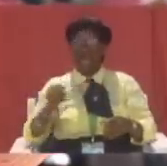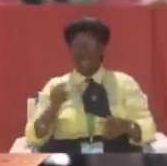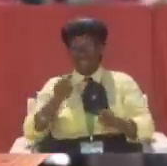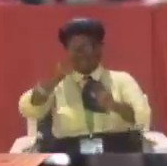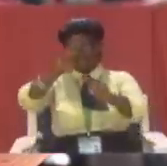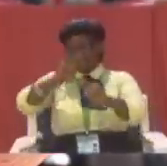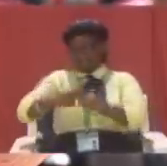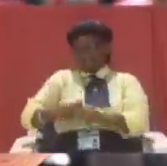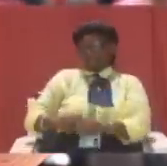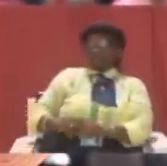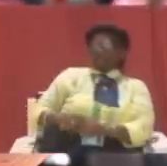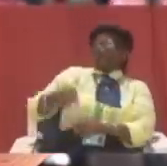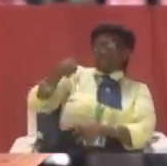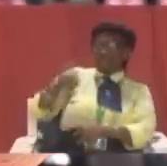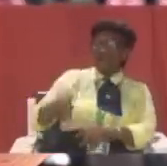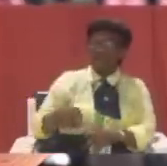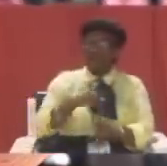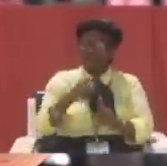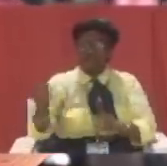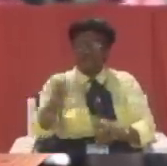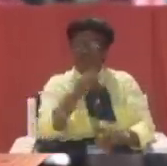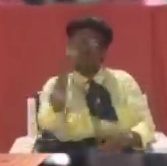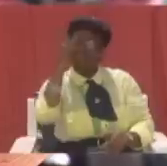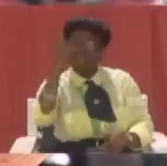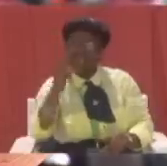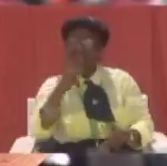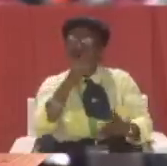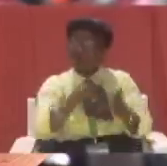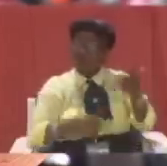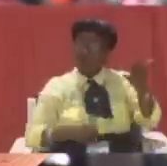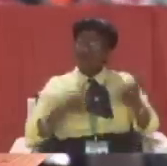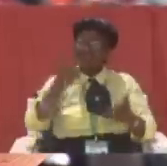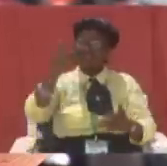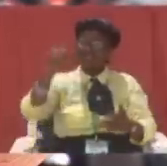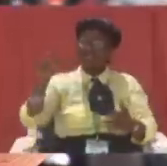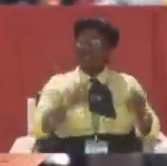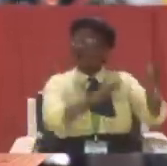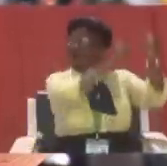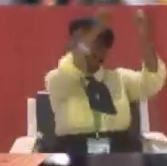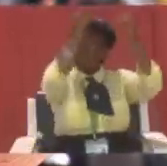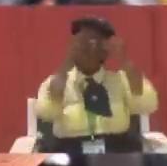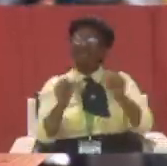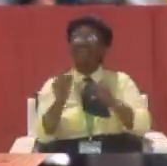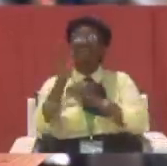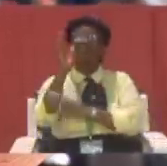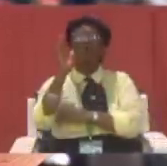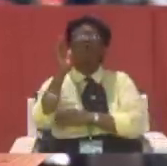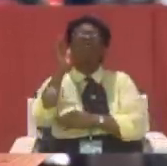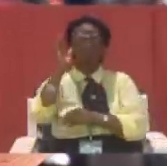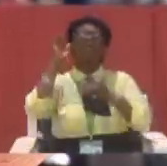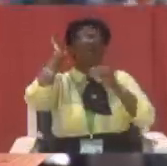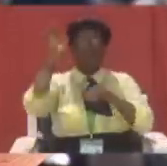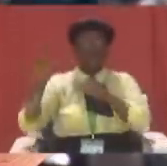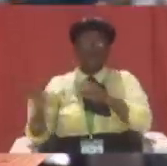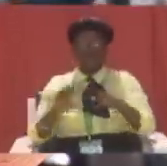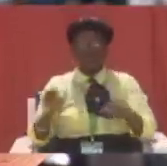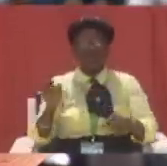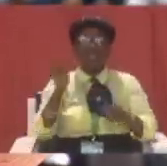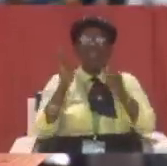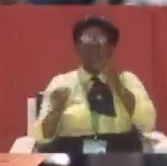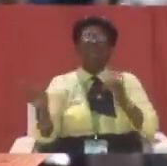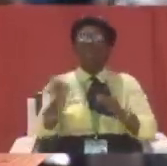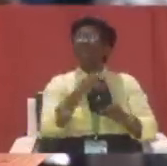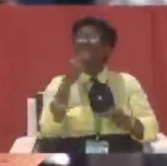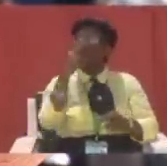only the Almighty God can do. If you stay in the river for 5 minutes, you